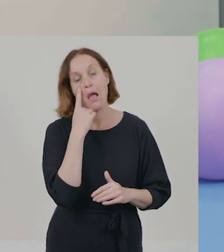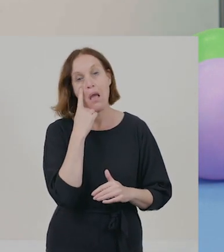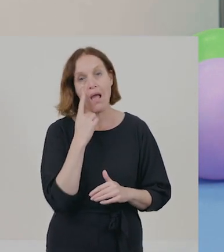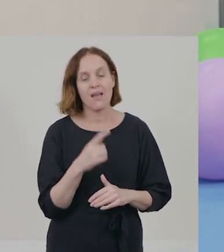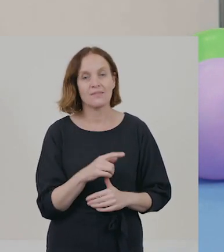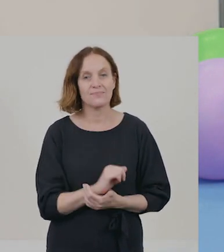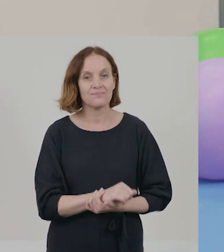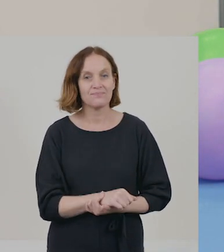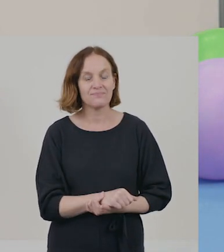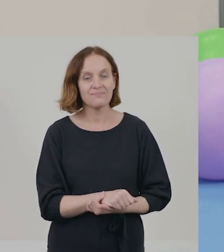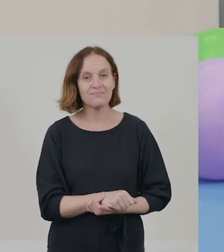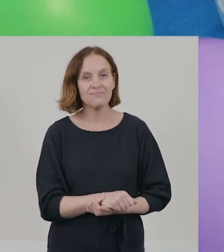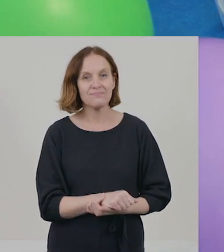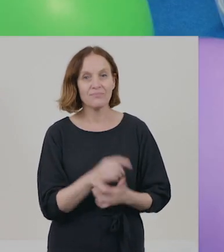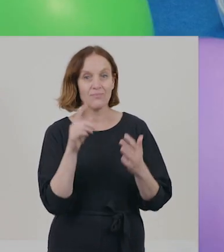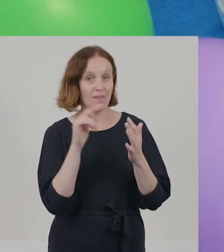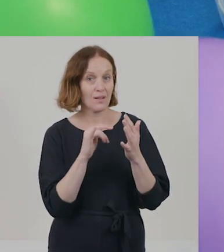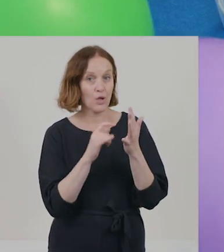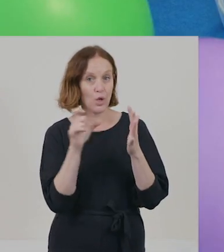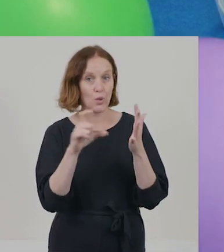a look at the solid.